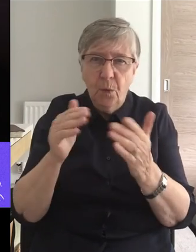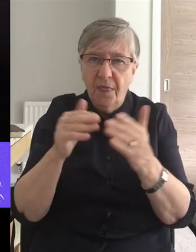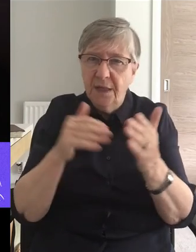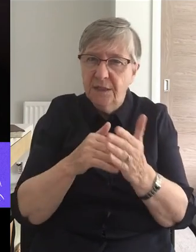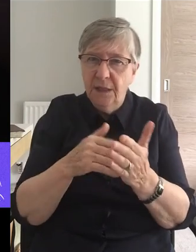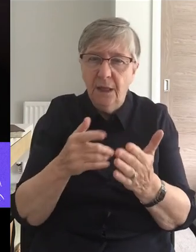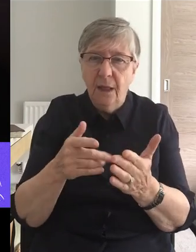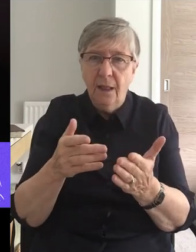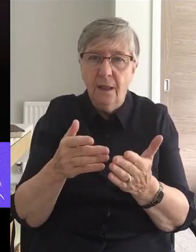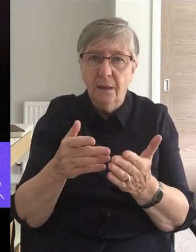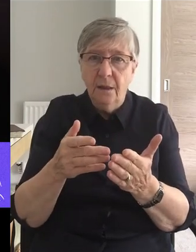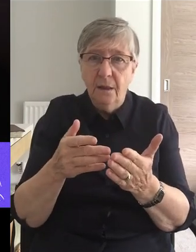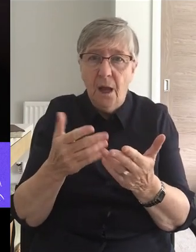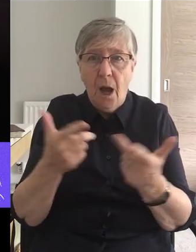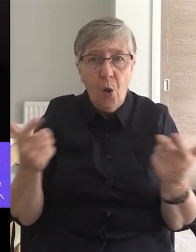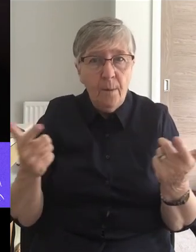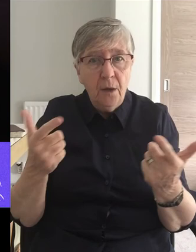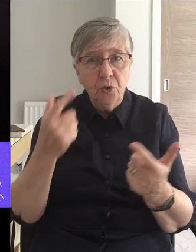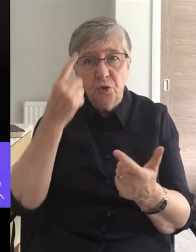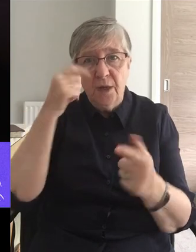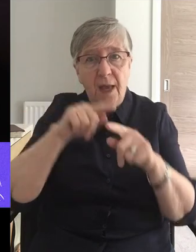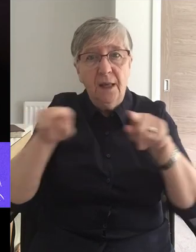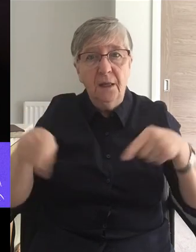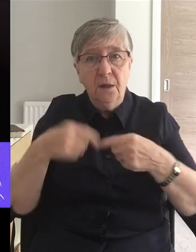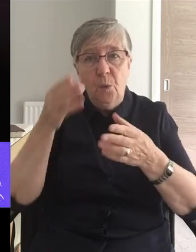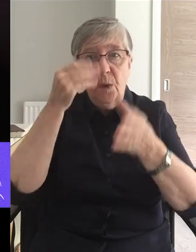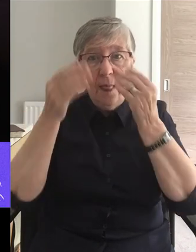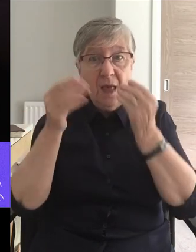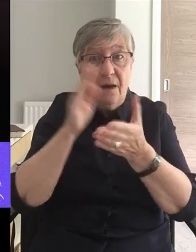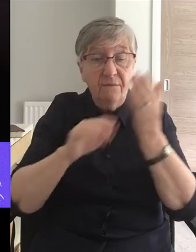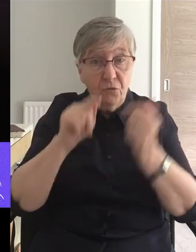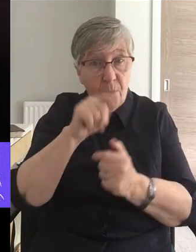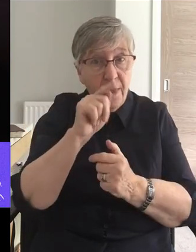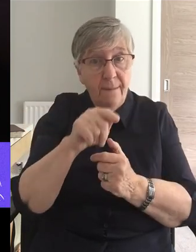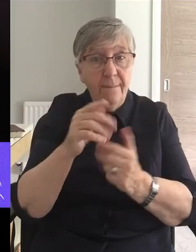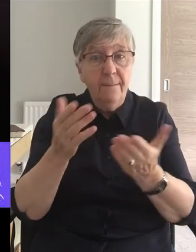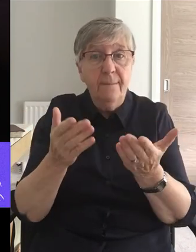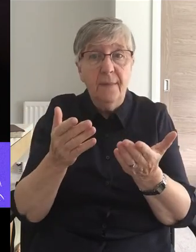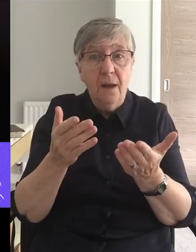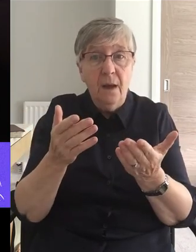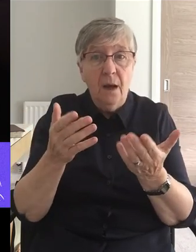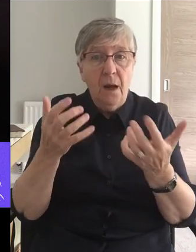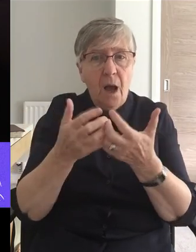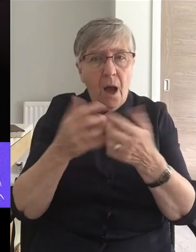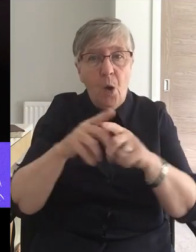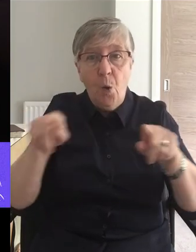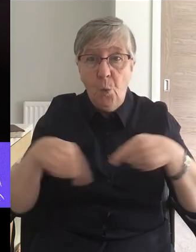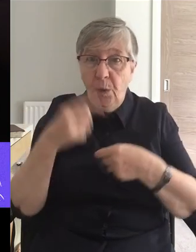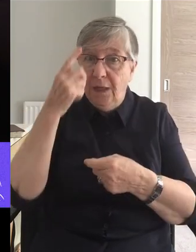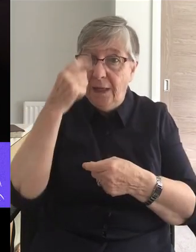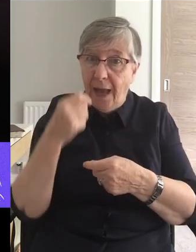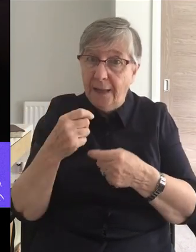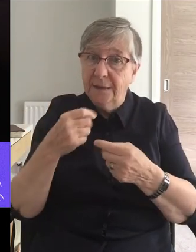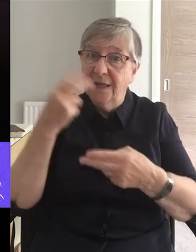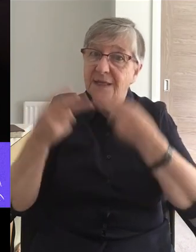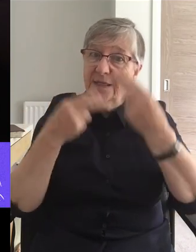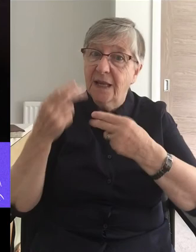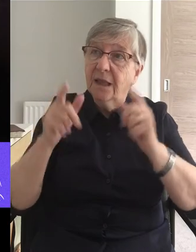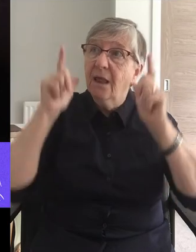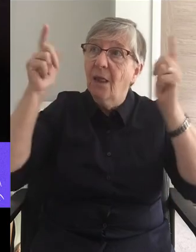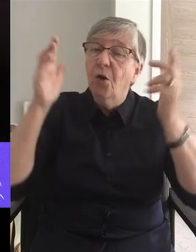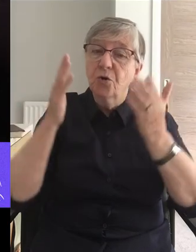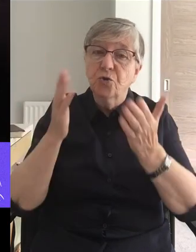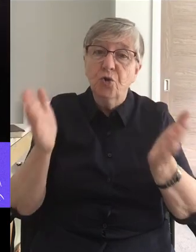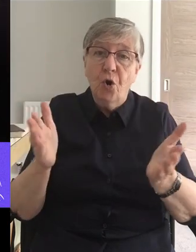through. And how much can we learn from him and his ministry about how we can sing the Lord's song in a strange land.